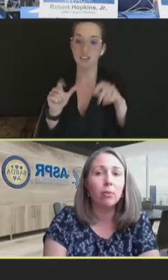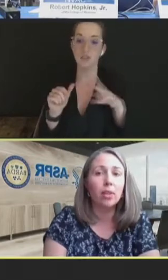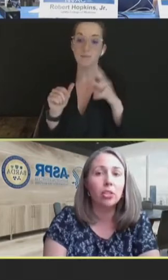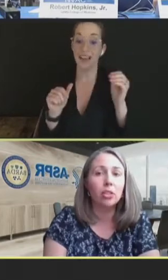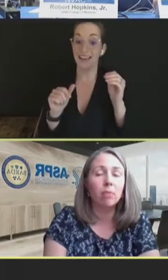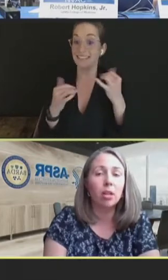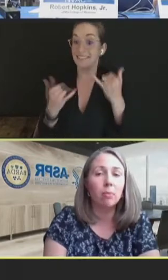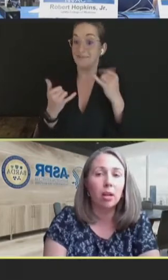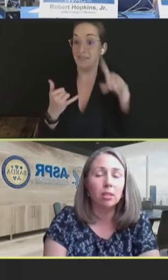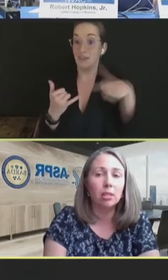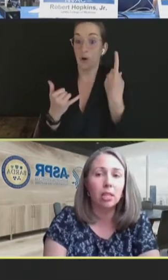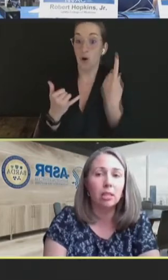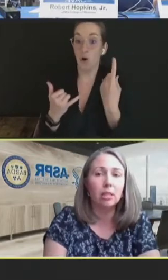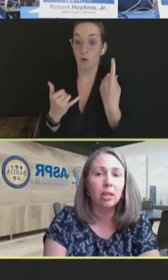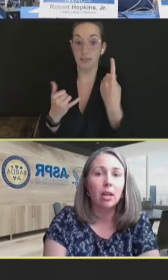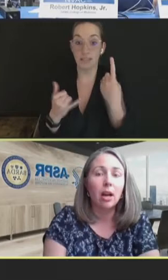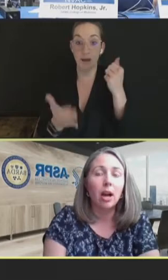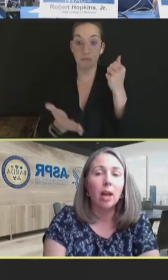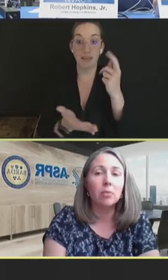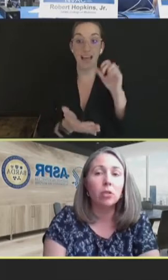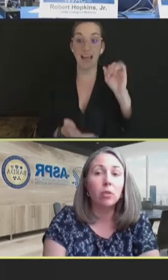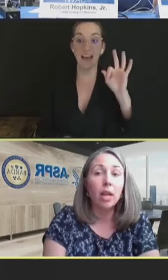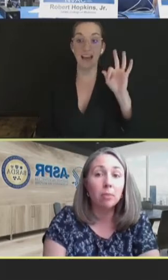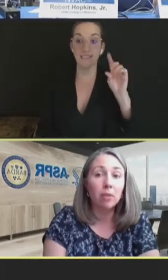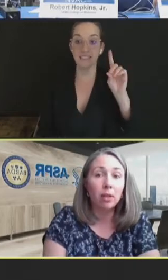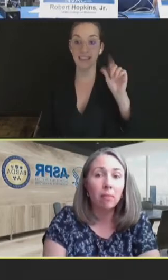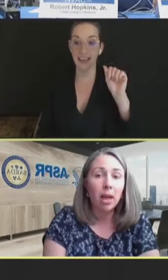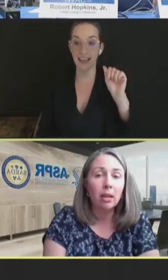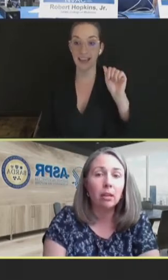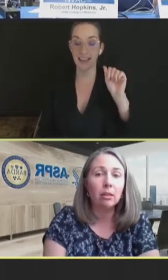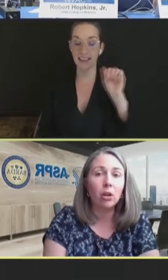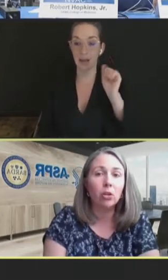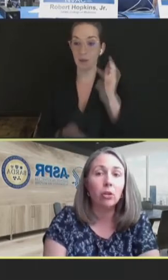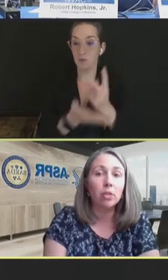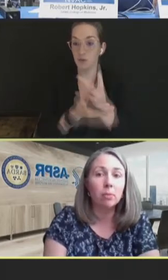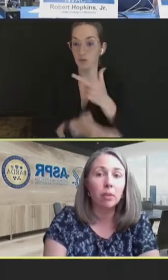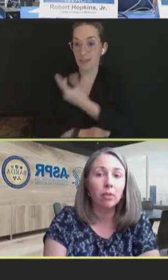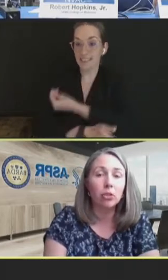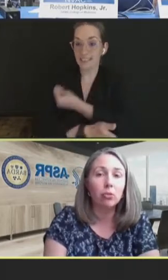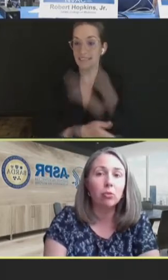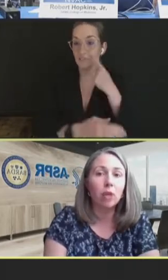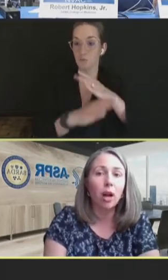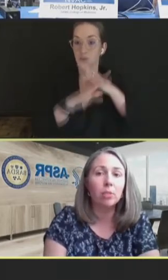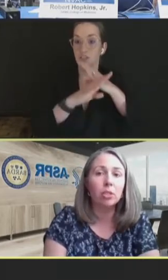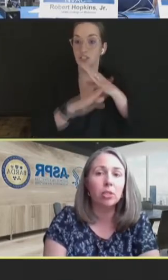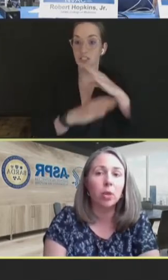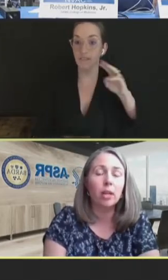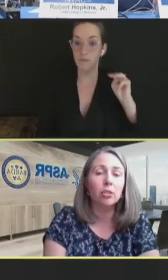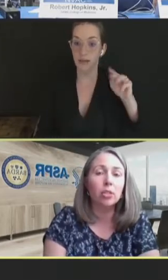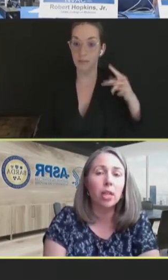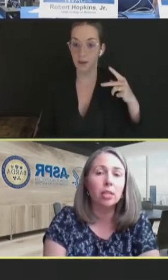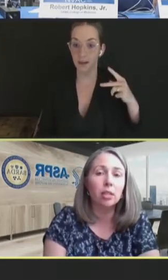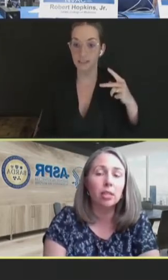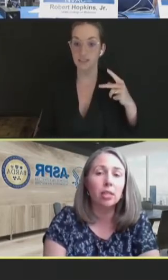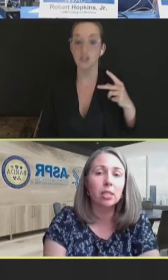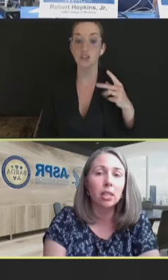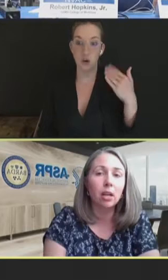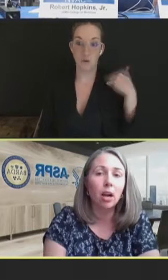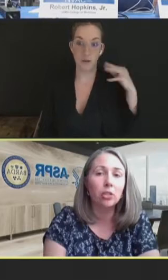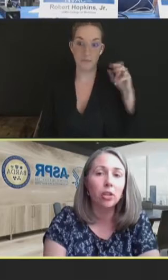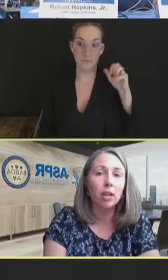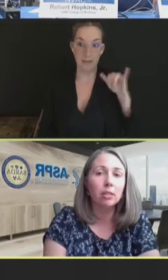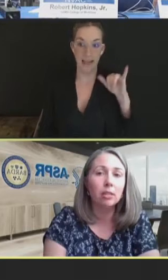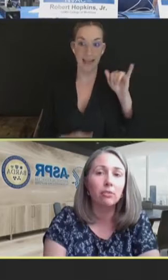for the prevention of monkeypox disease. So last month in May and earlier this month in June, options were exercised on